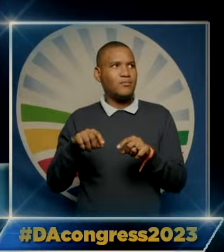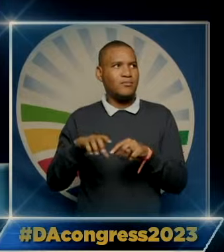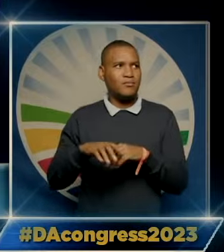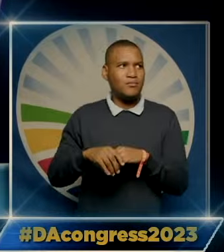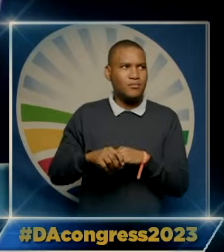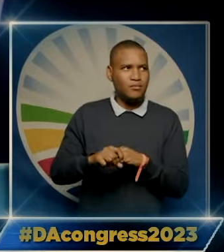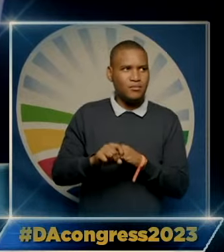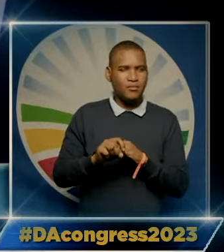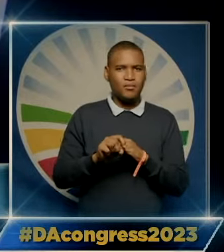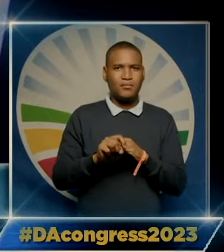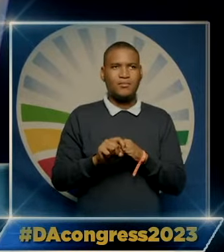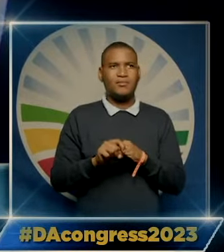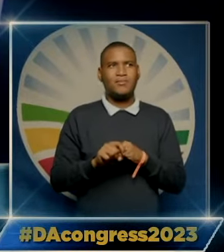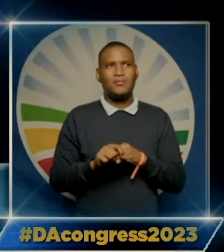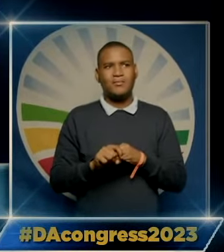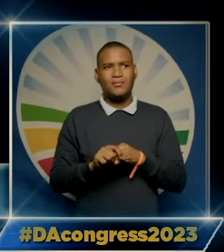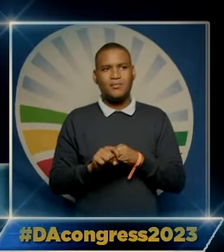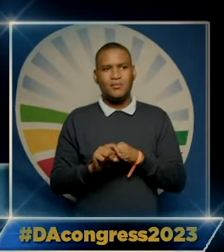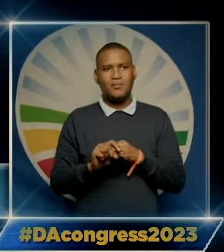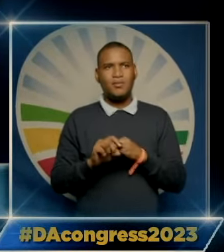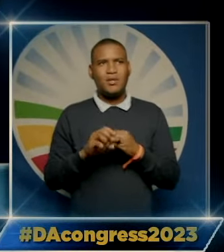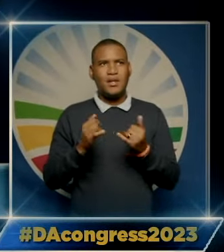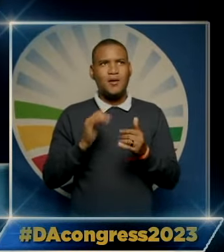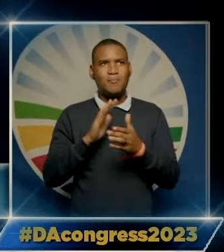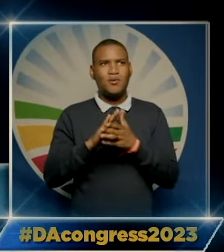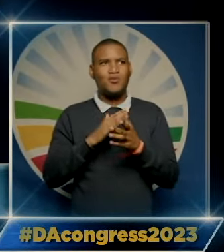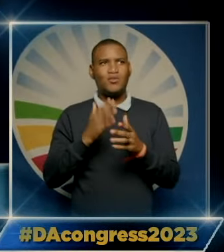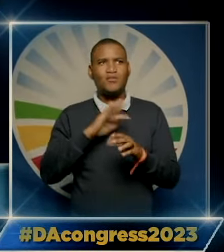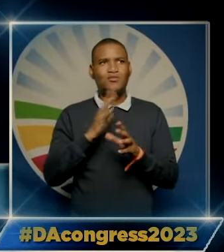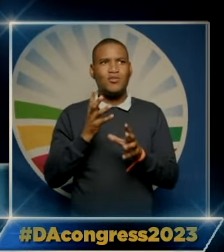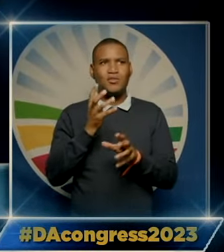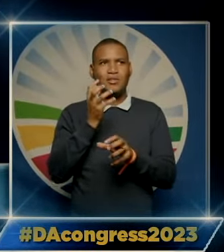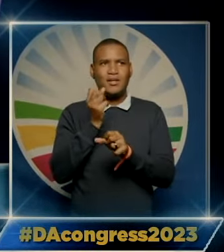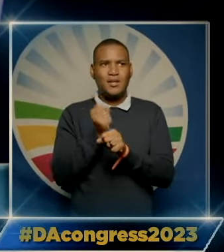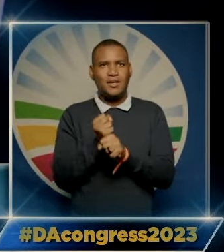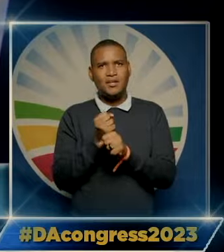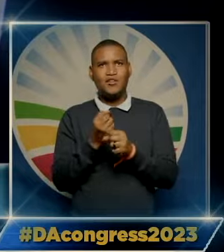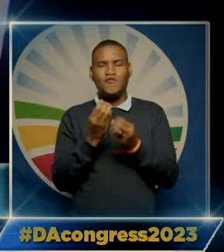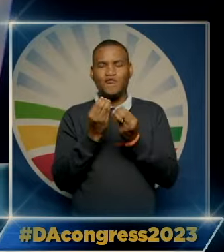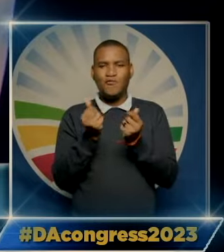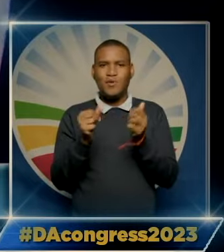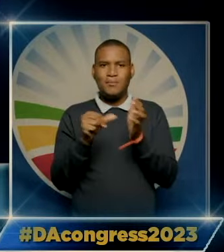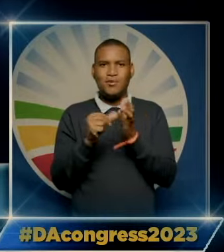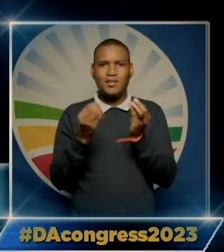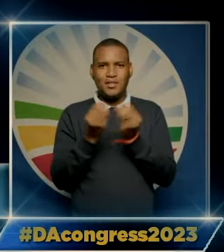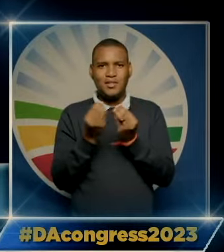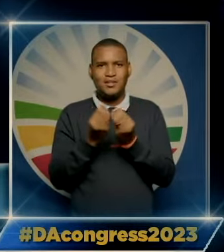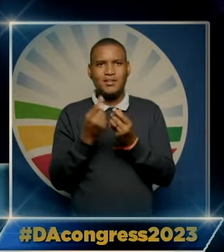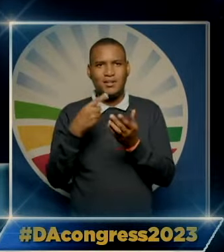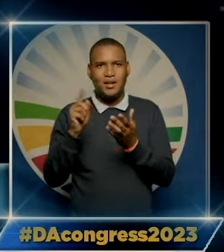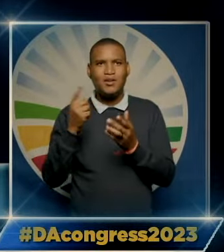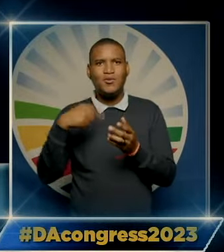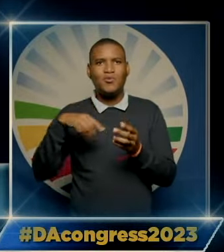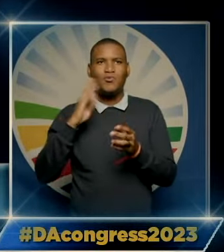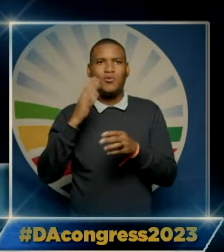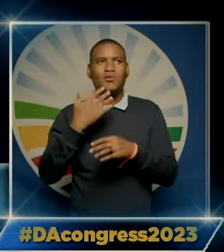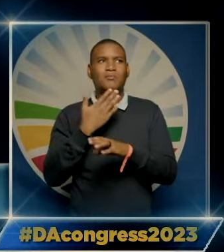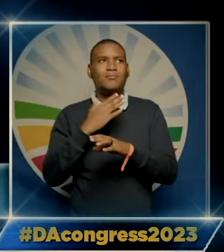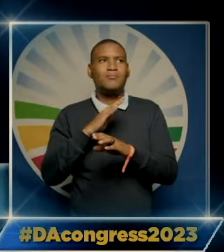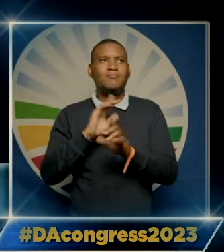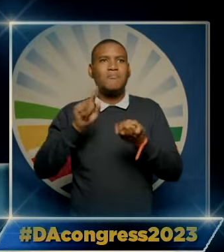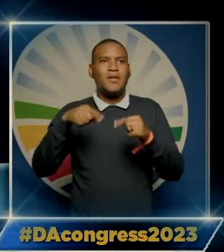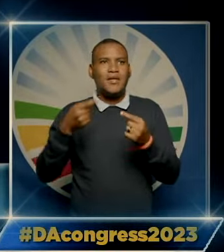coalition. We have to make it work, because if we don't get a few important things right, Kwena, we will not be able to